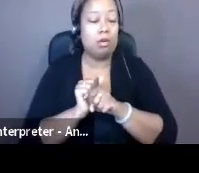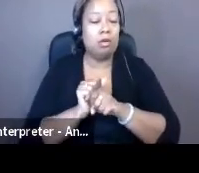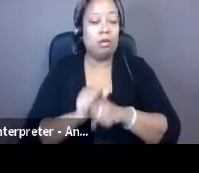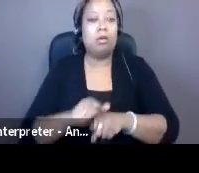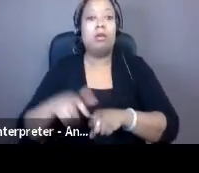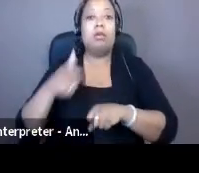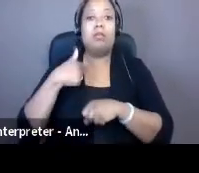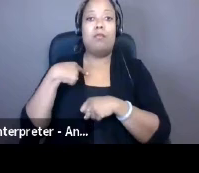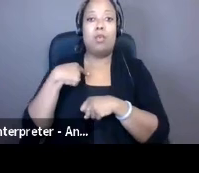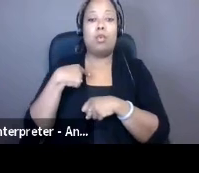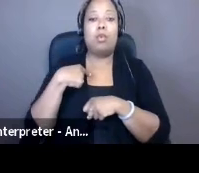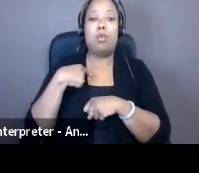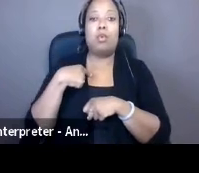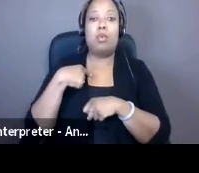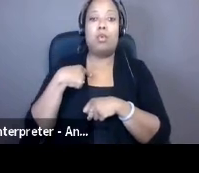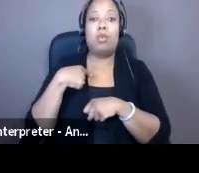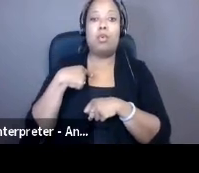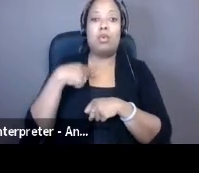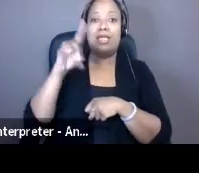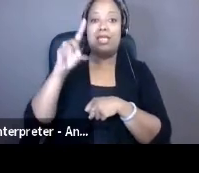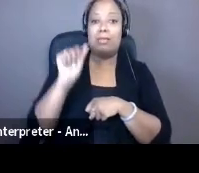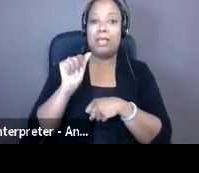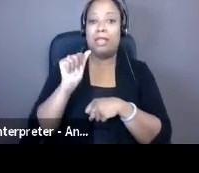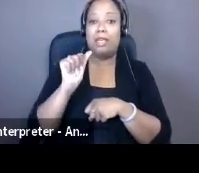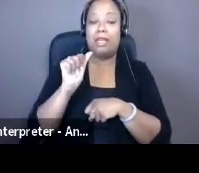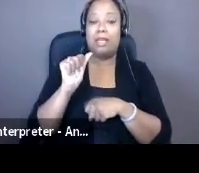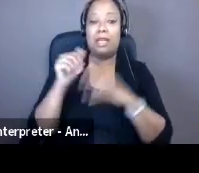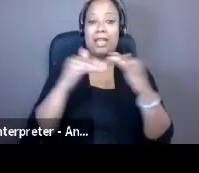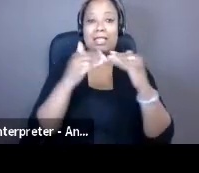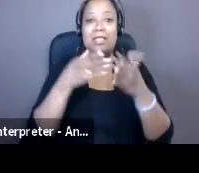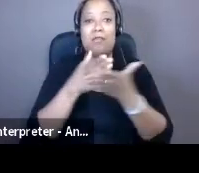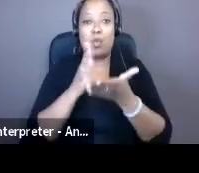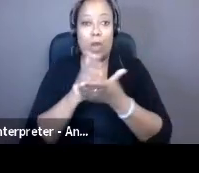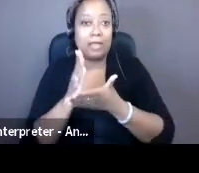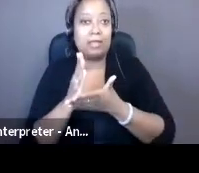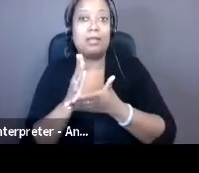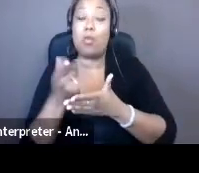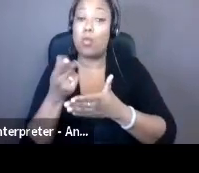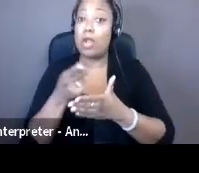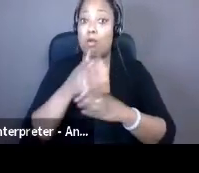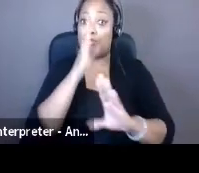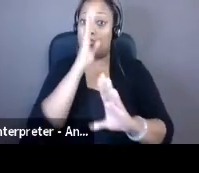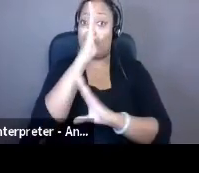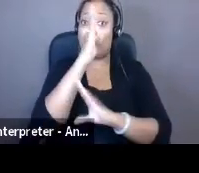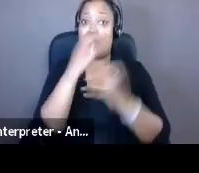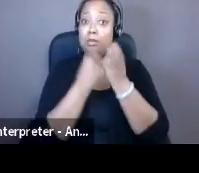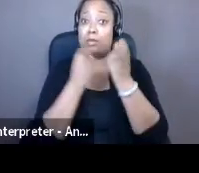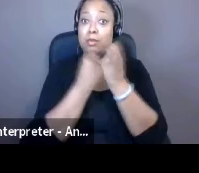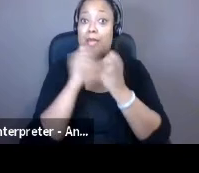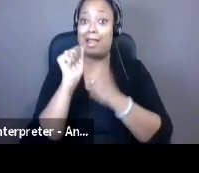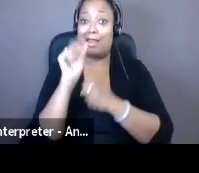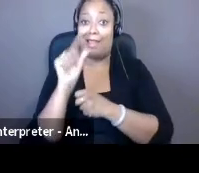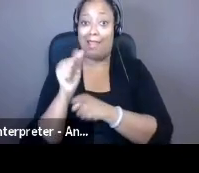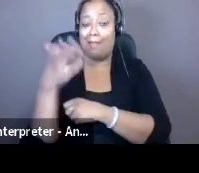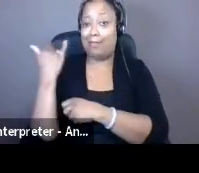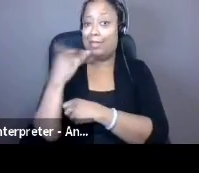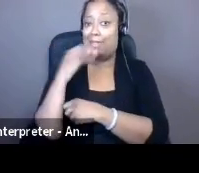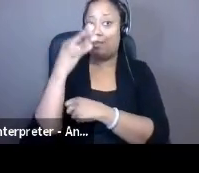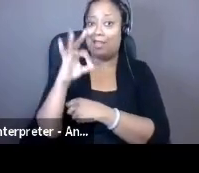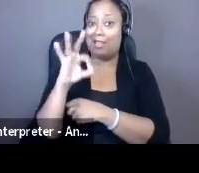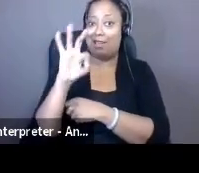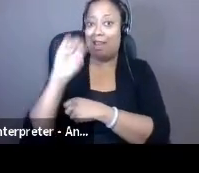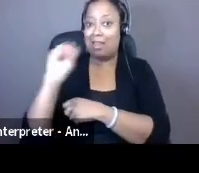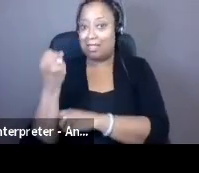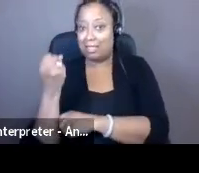rights, including we were one of the main sponsors of the American with Disabilities Acts in the 1990s. We have a